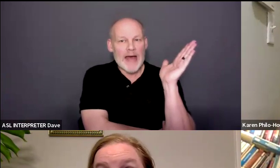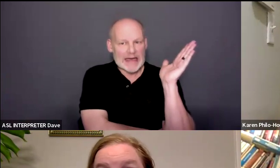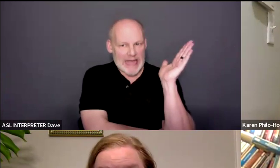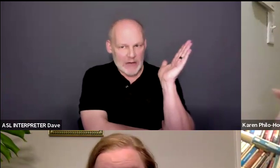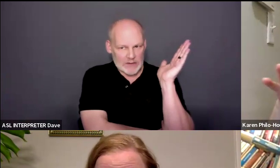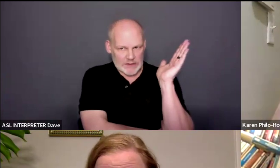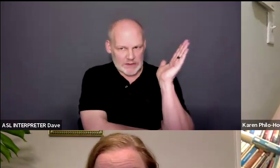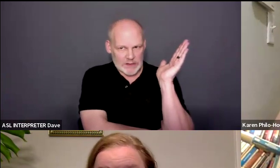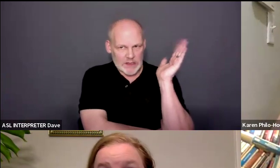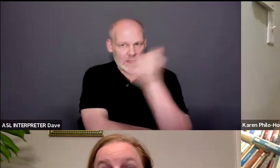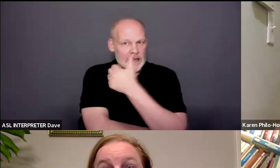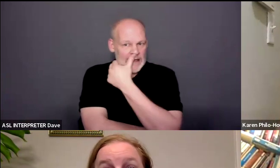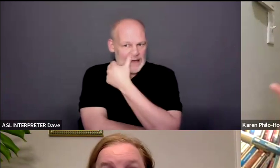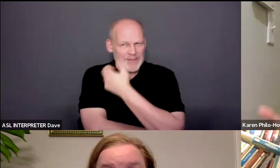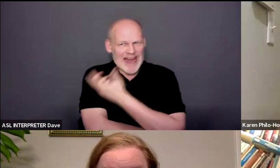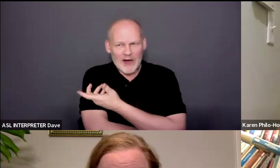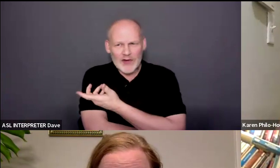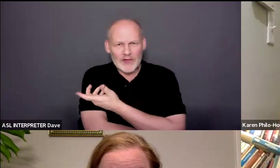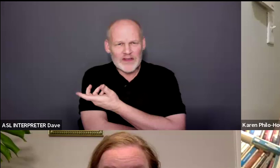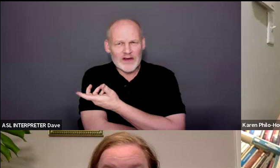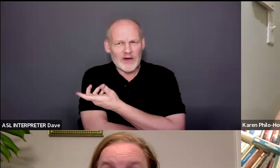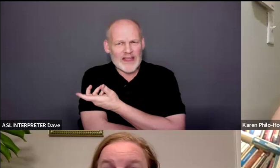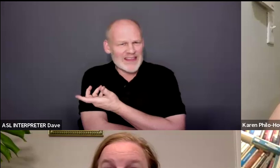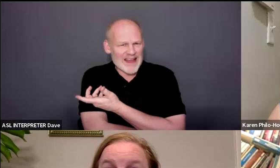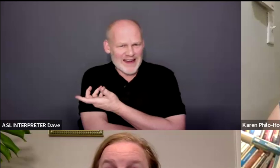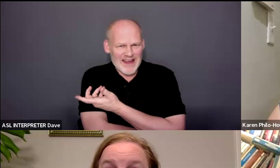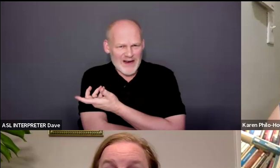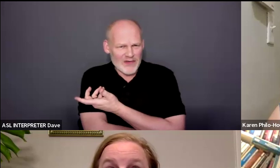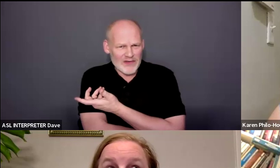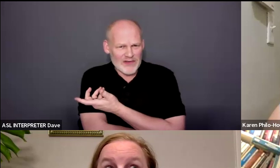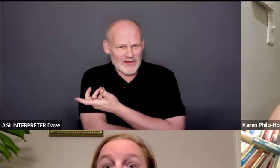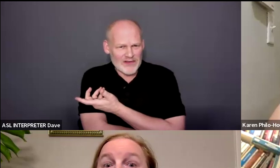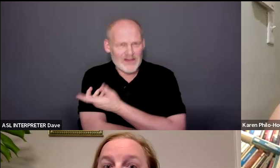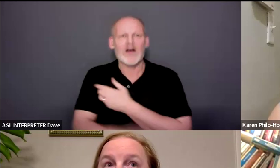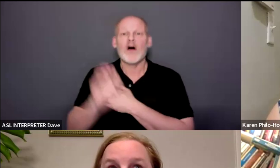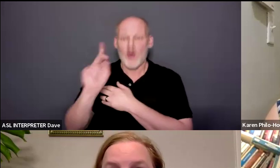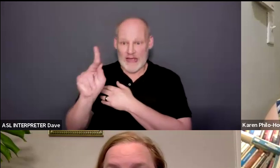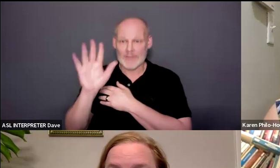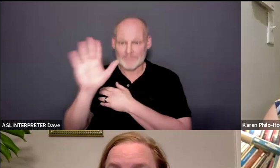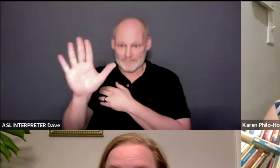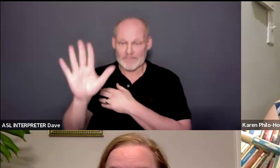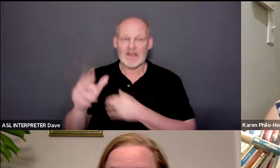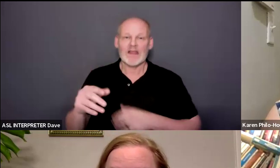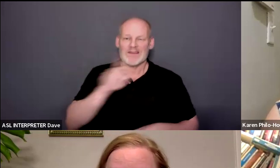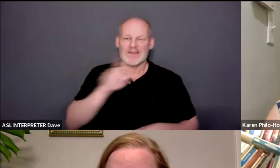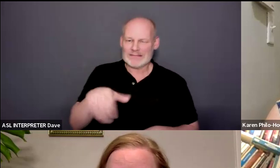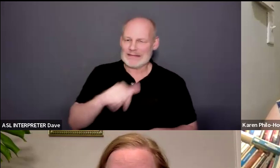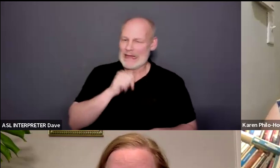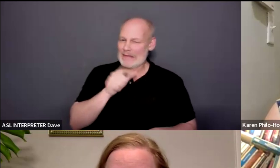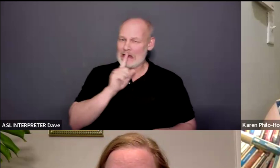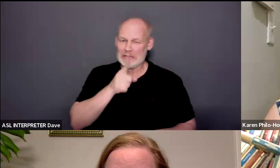from mad cow disease. And I mean, how do you get that now? So I'm not as familiar with